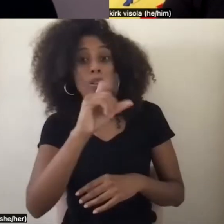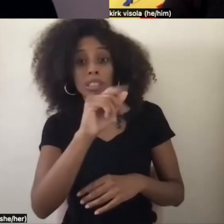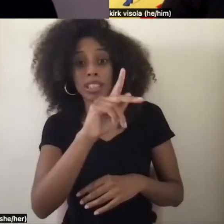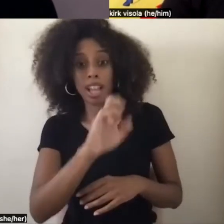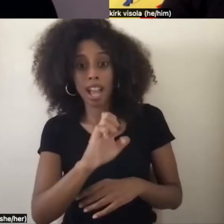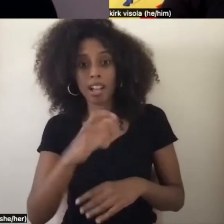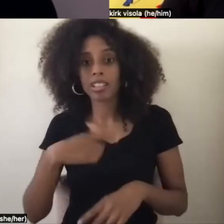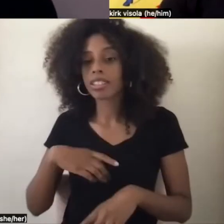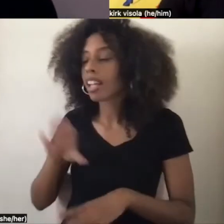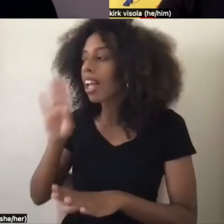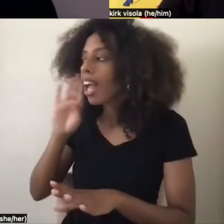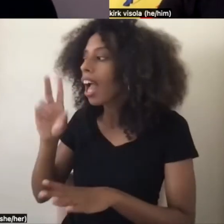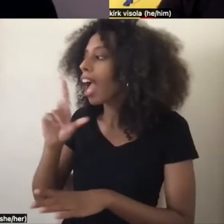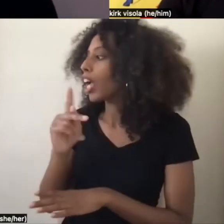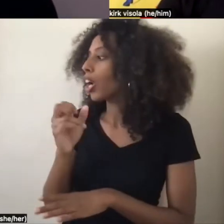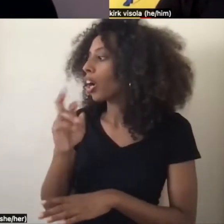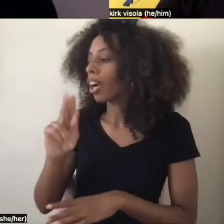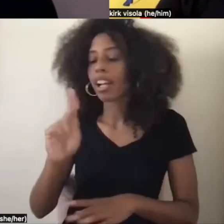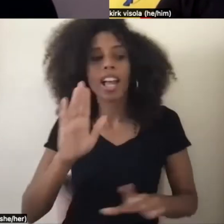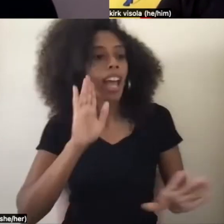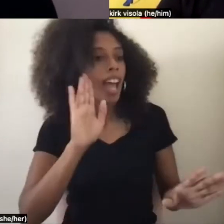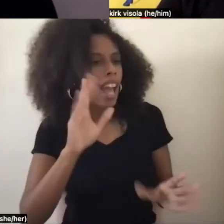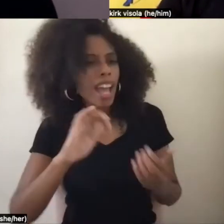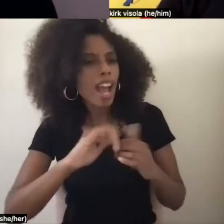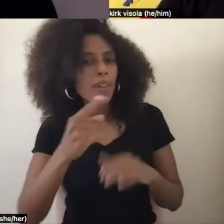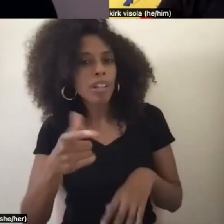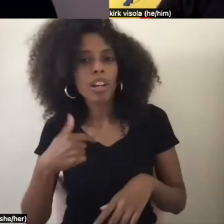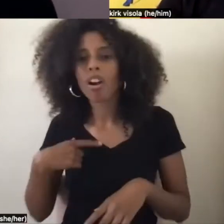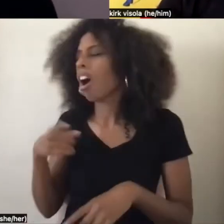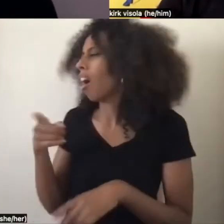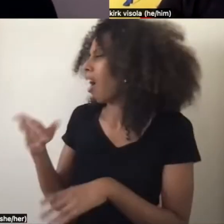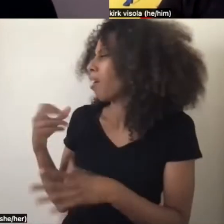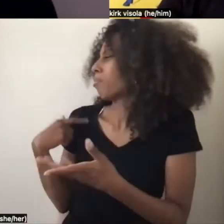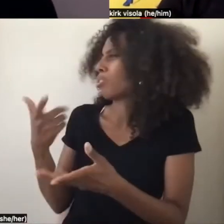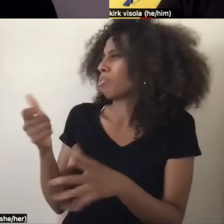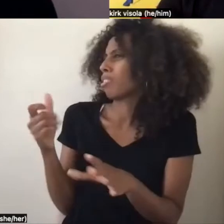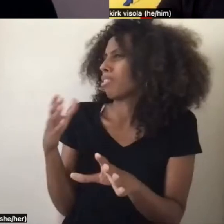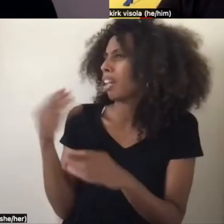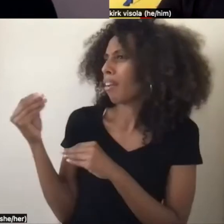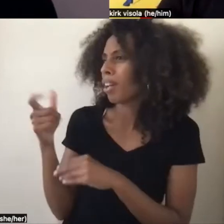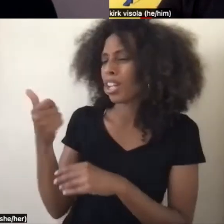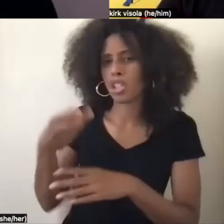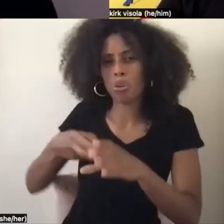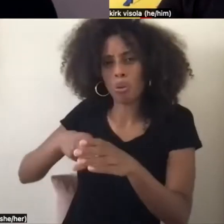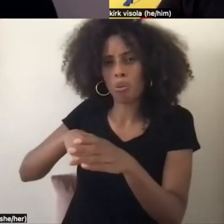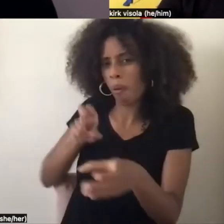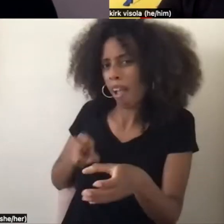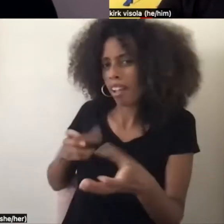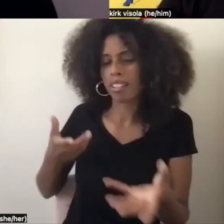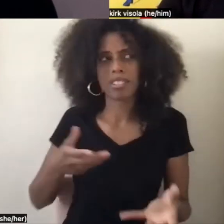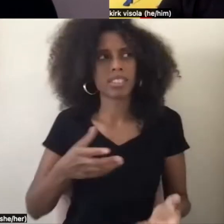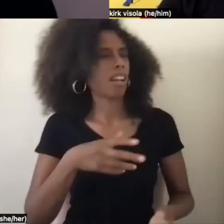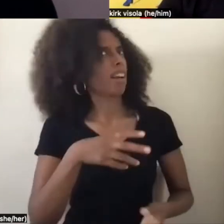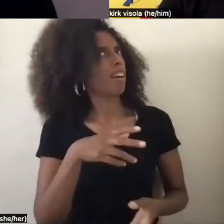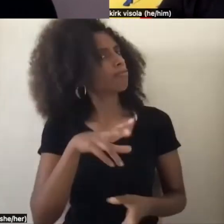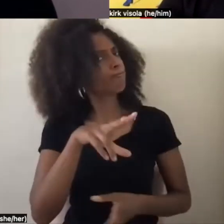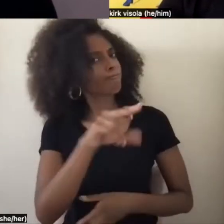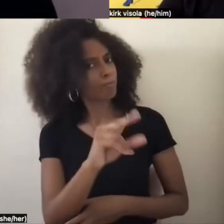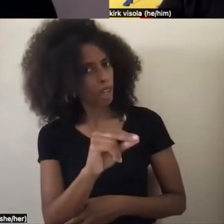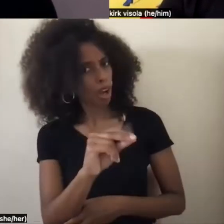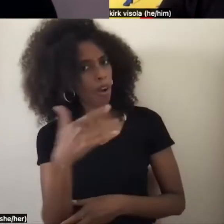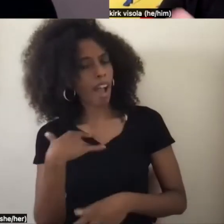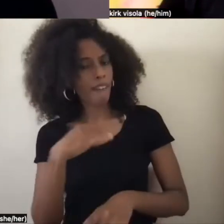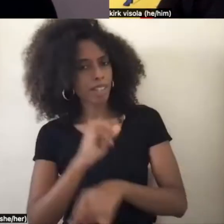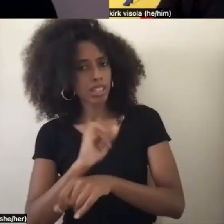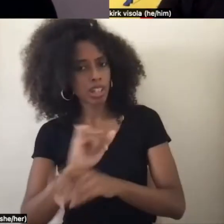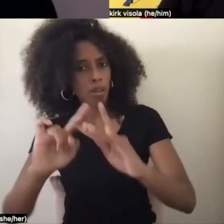Oh, what's up, man? How you doing? Good. Yeah. Apparently, you're just walking out on us and quitting. I said, no. I said, I have a job